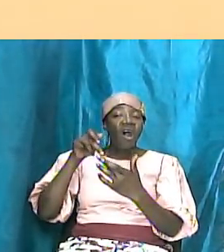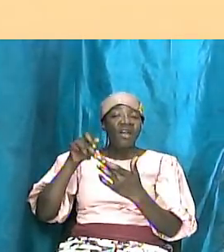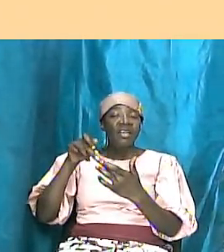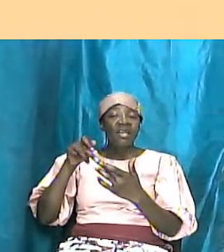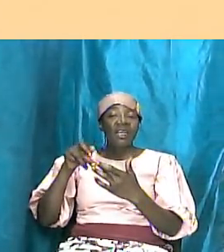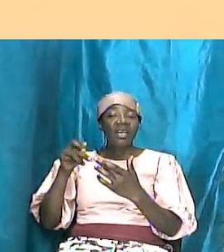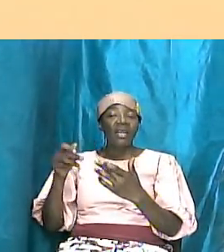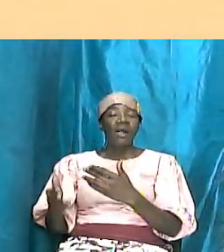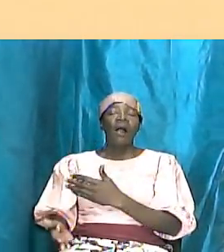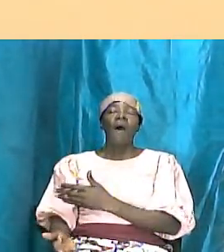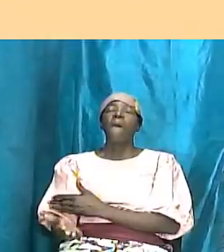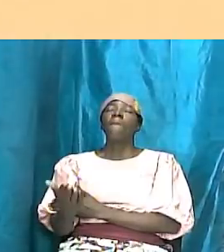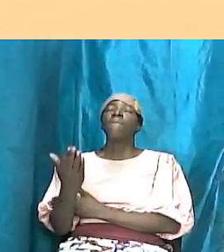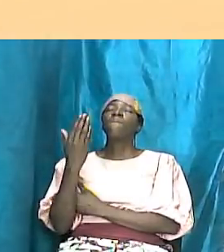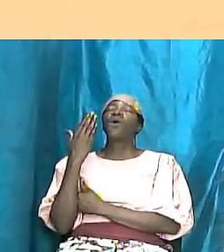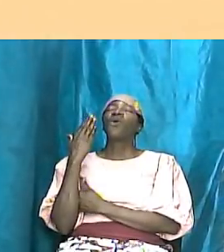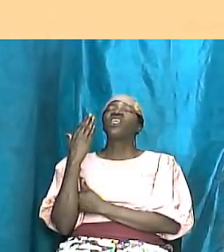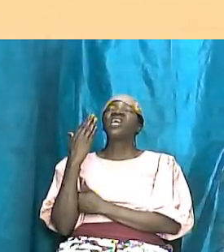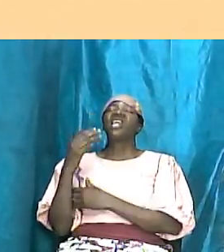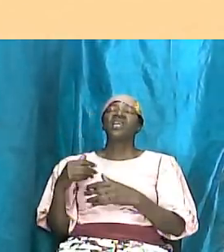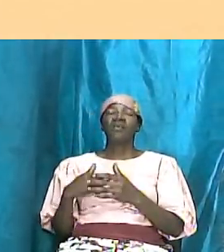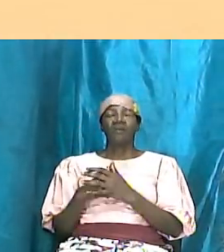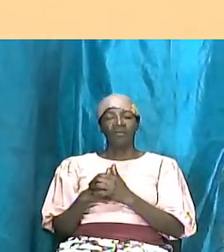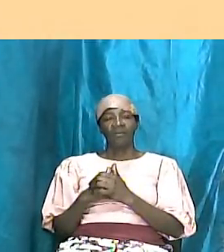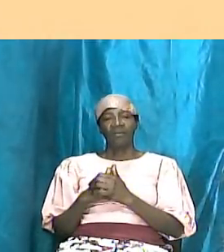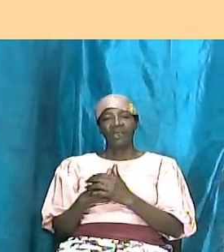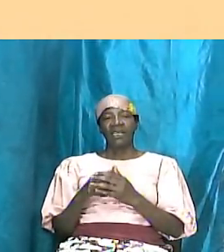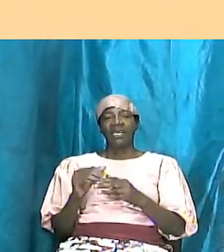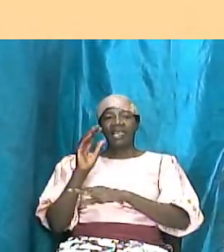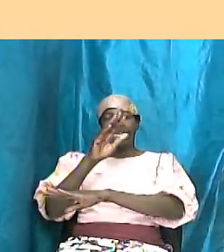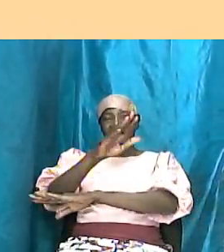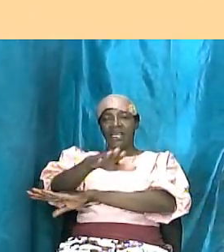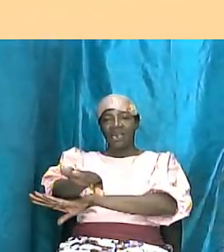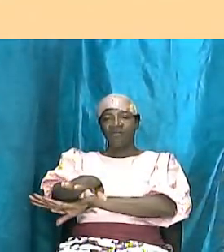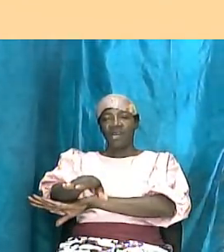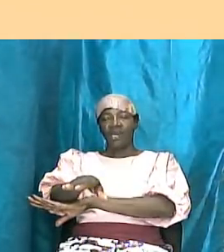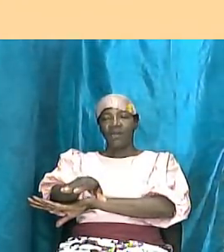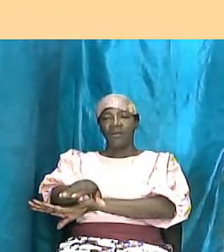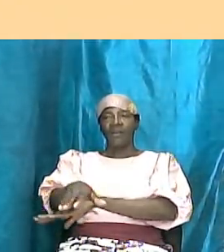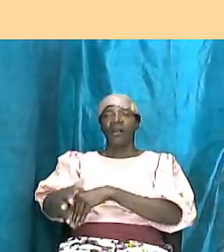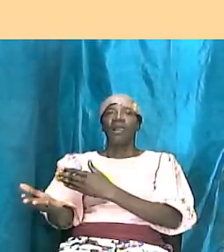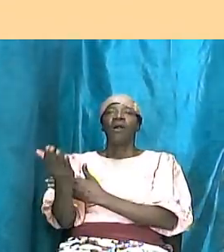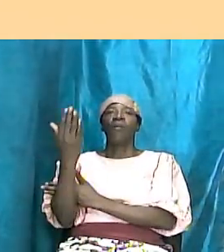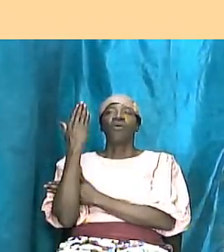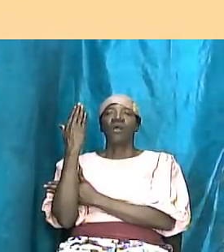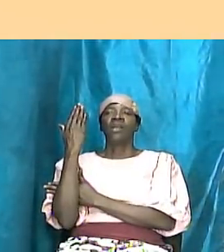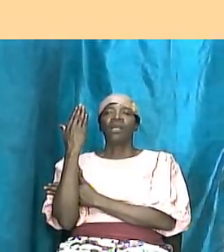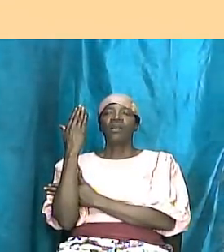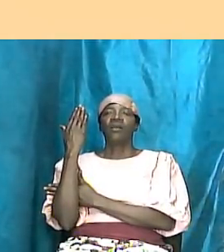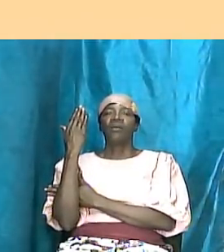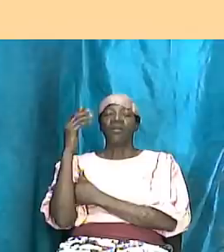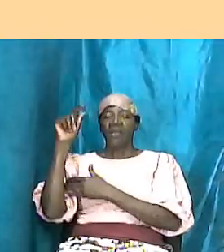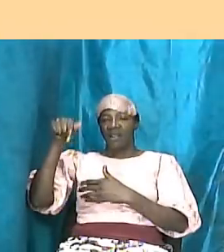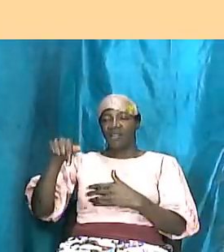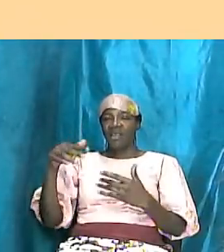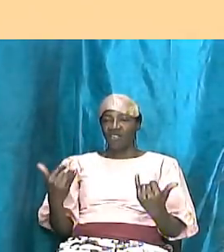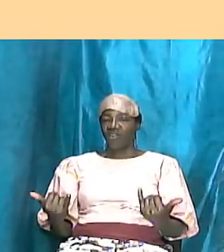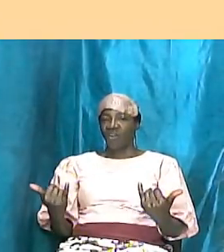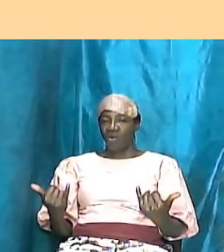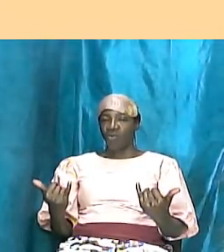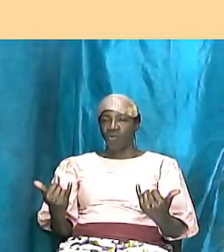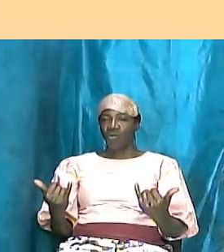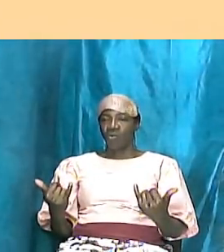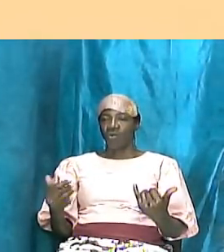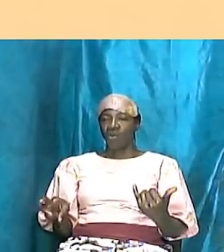Till in the morning, the evening and the morning. And this now, brothers and